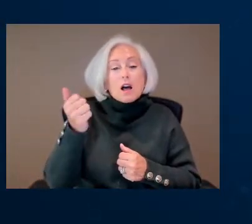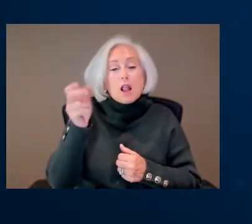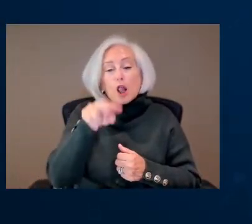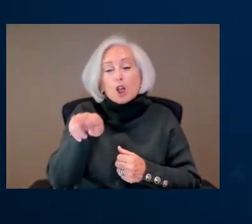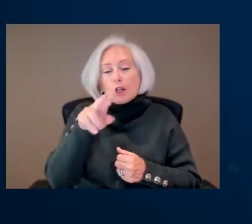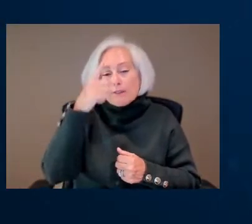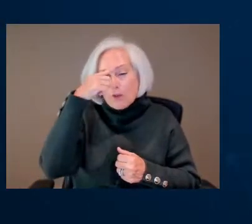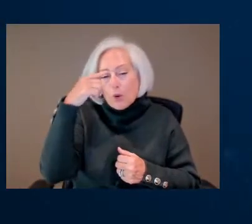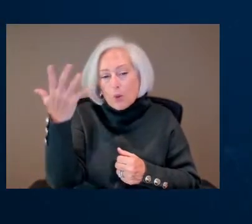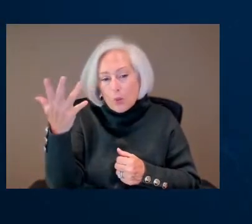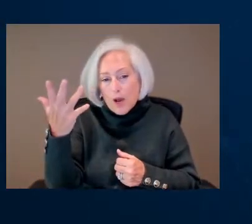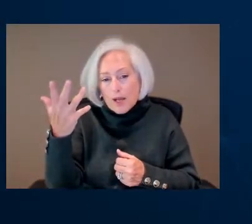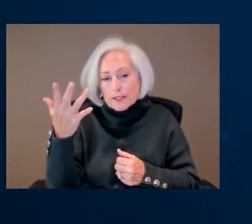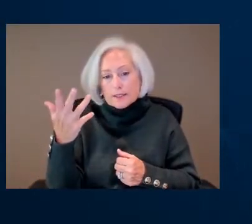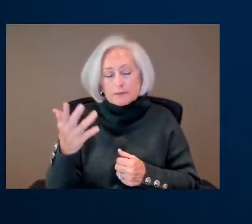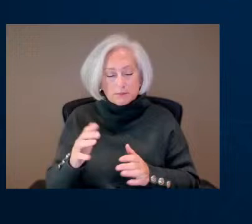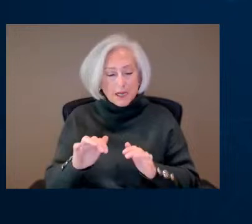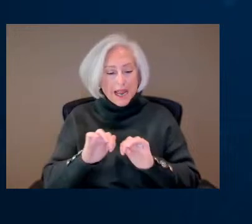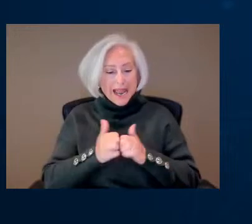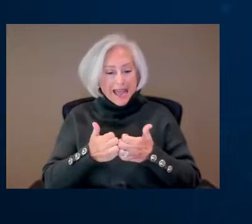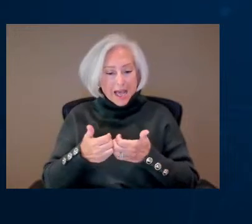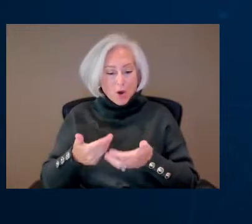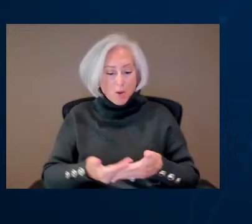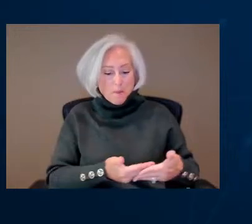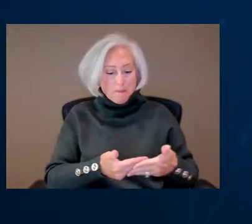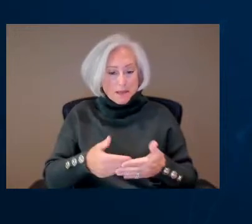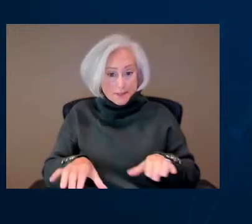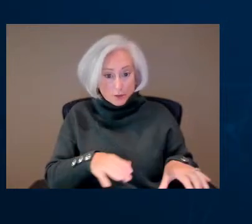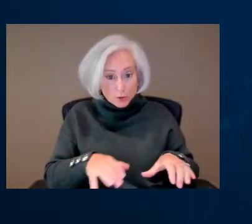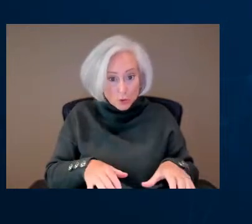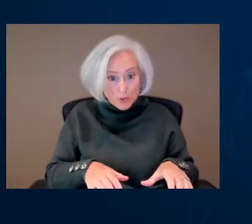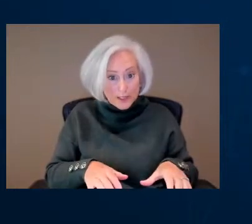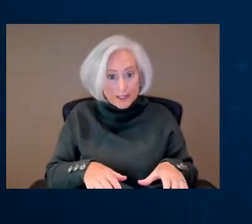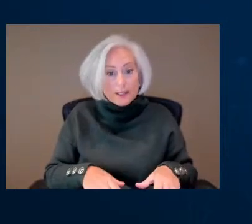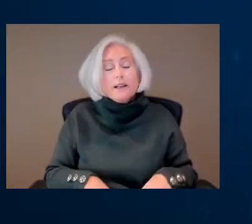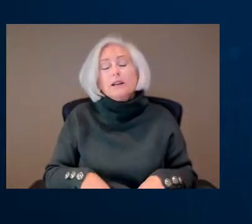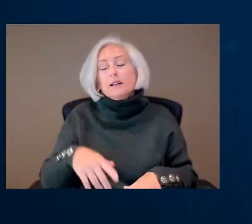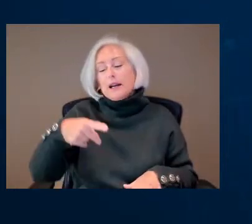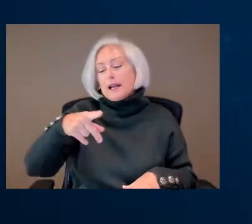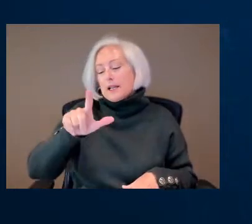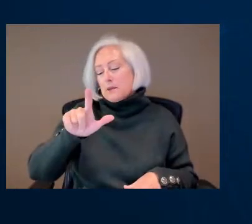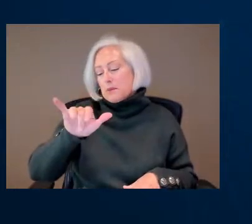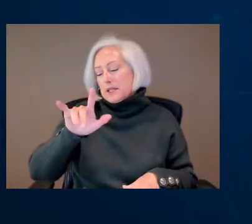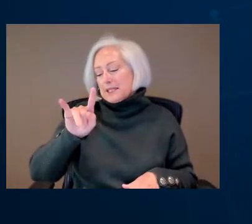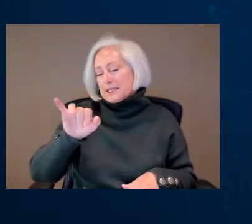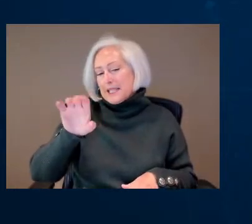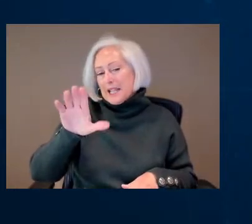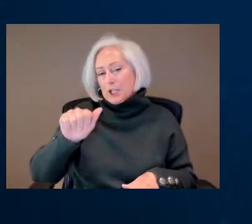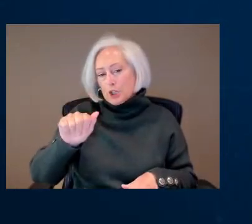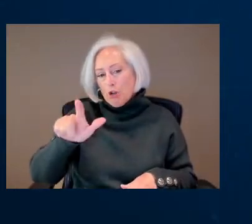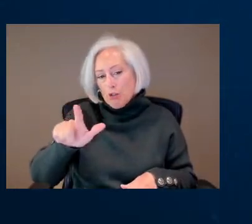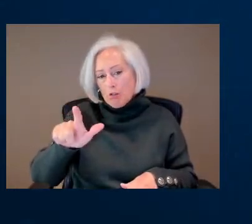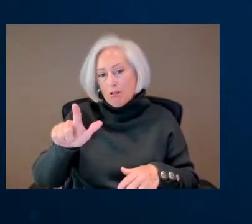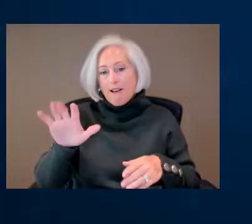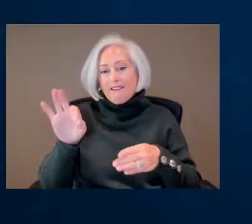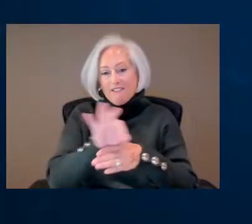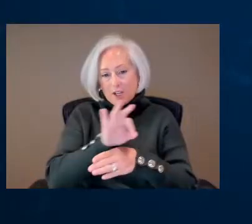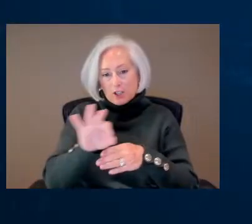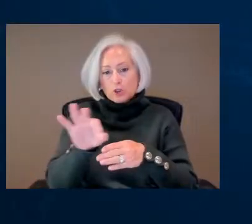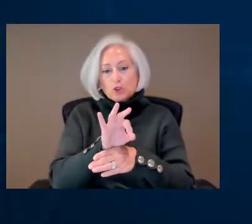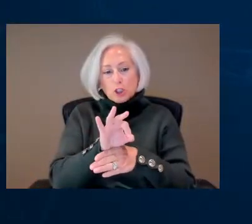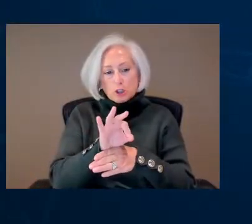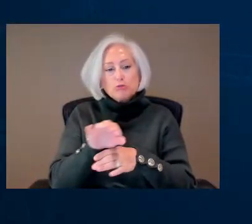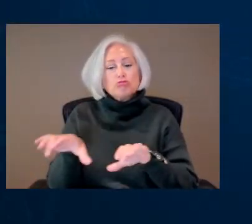Well-being of the kiddo and placental function. We know that there's a potential that placental function in general could be impacted by the chemotherapy or any